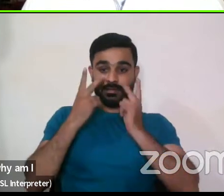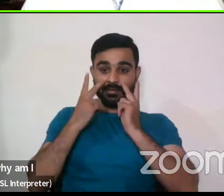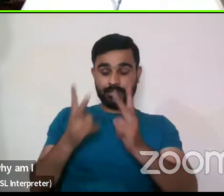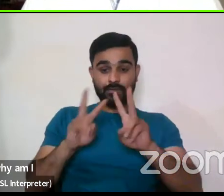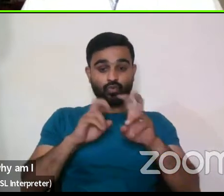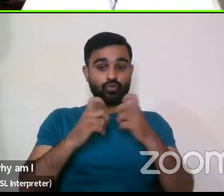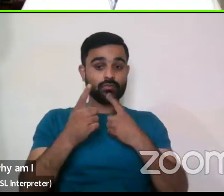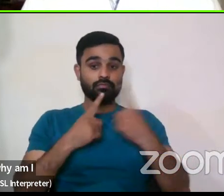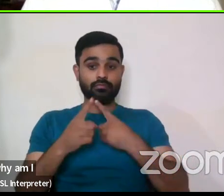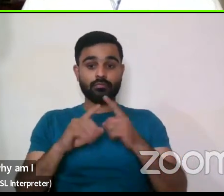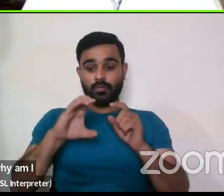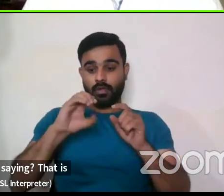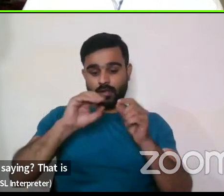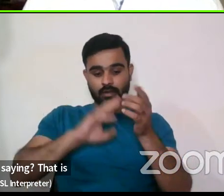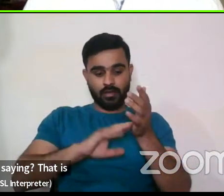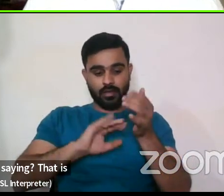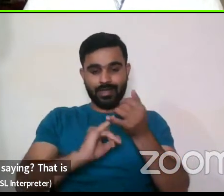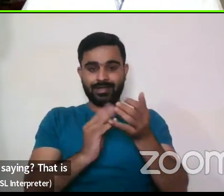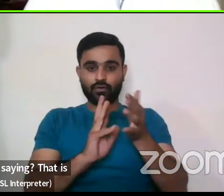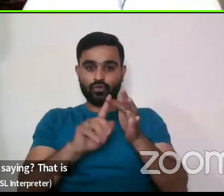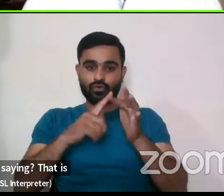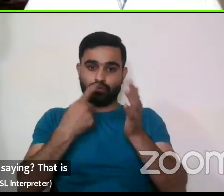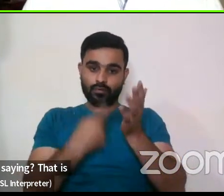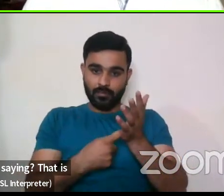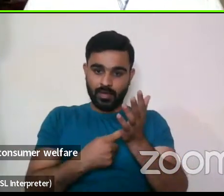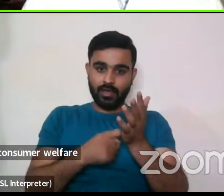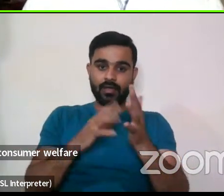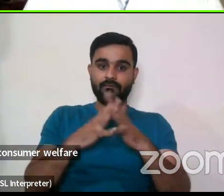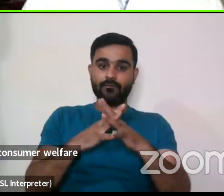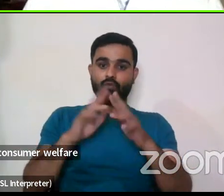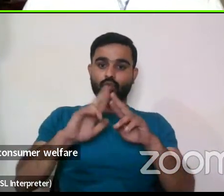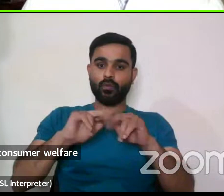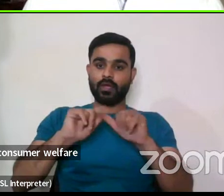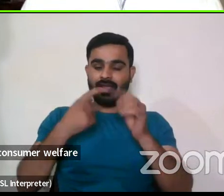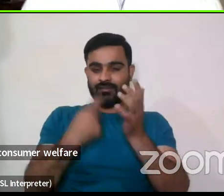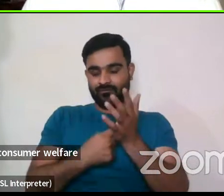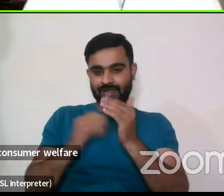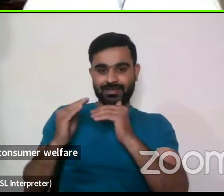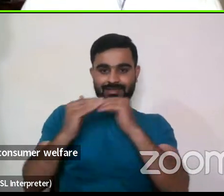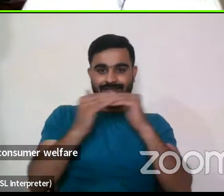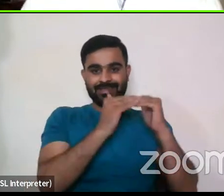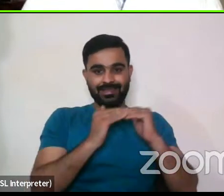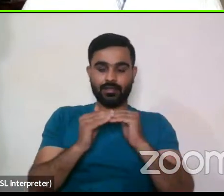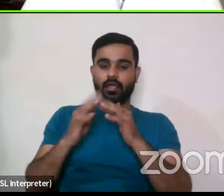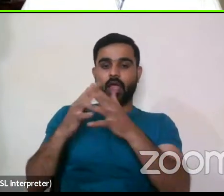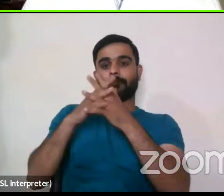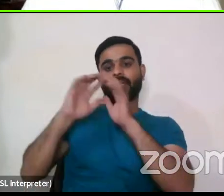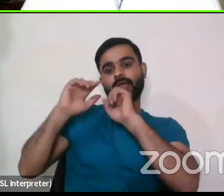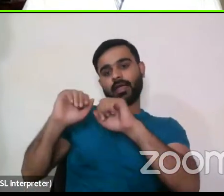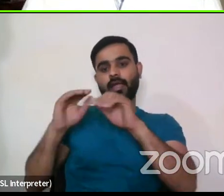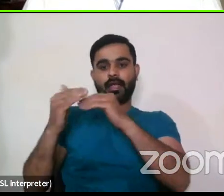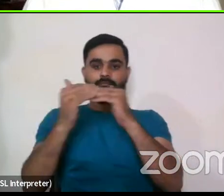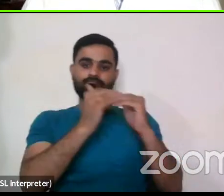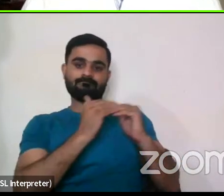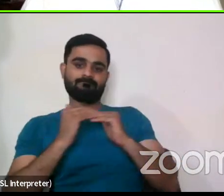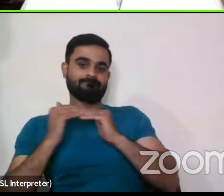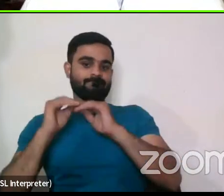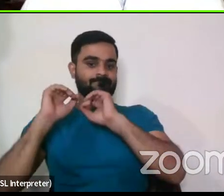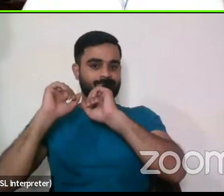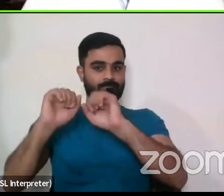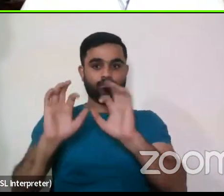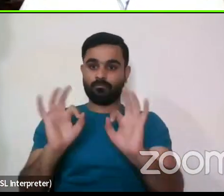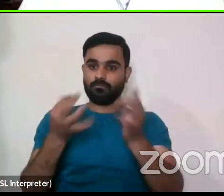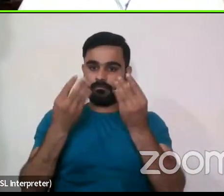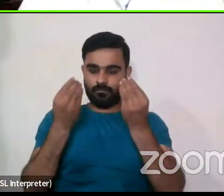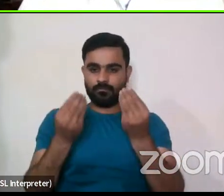talk about consumer welfare standard, right, let's take the US context, because that's where the standard arose, right?